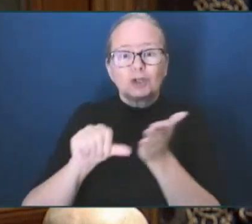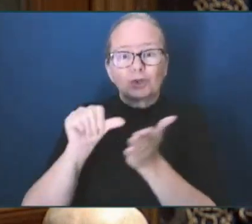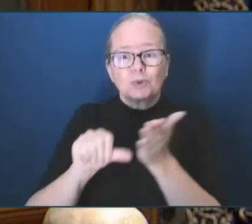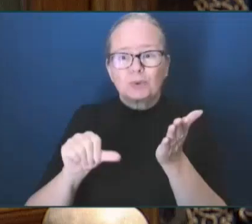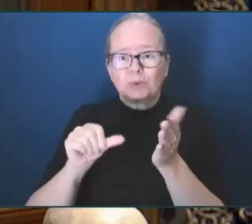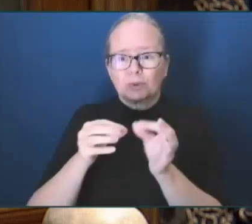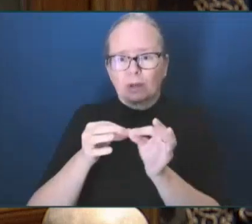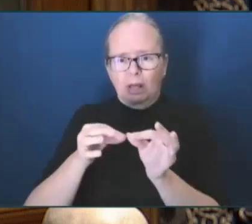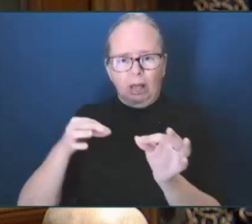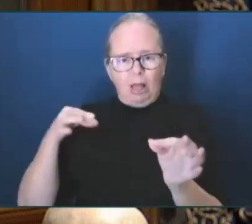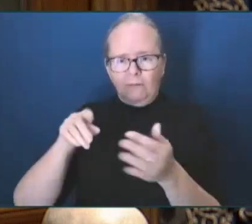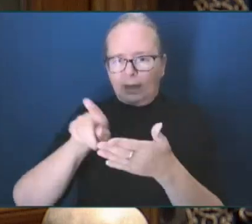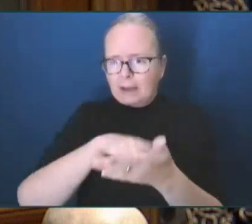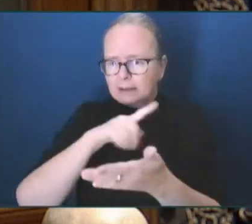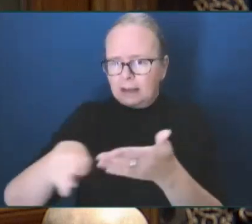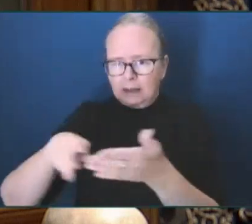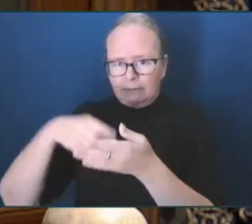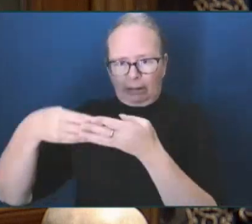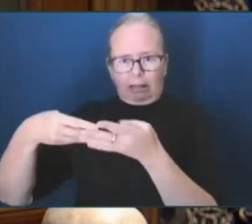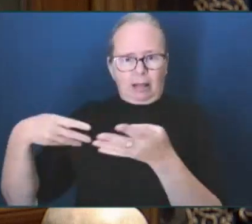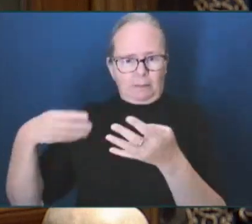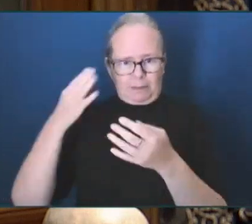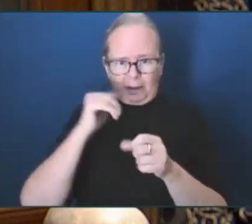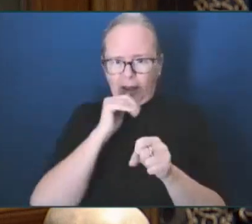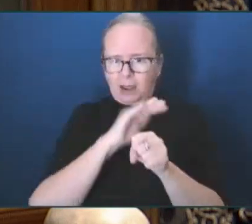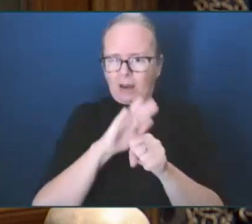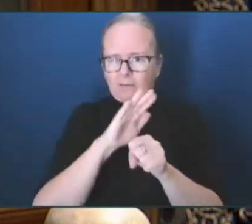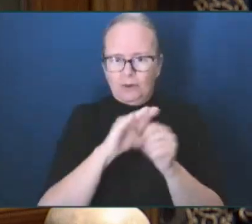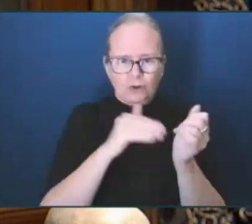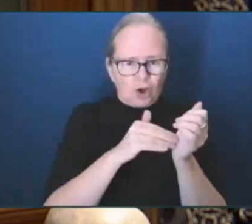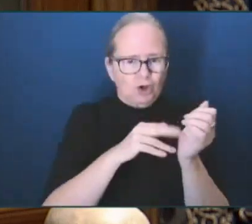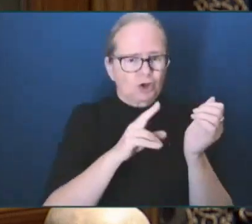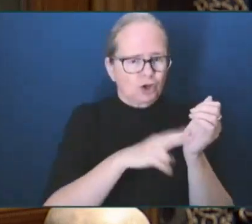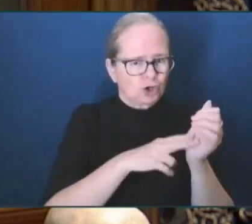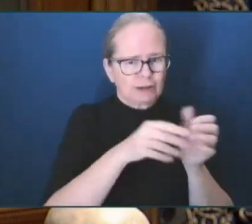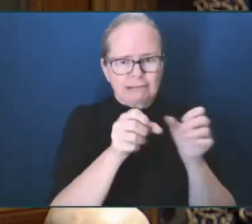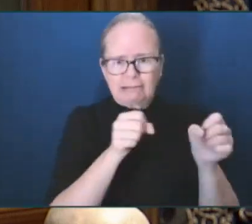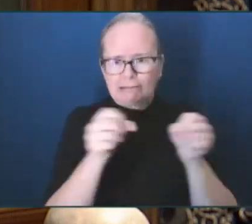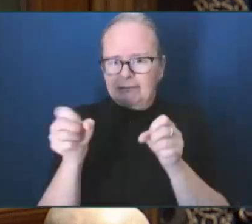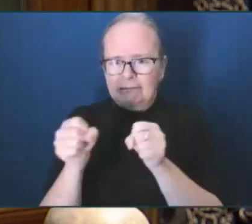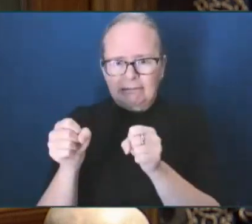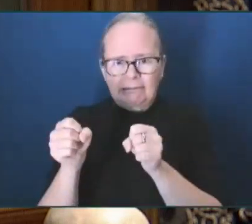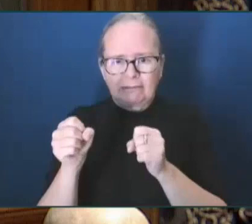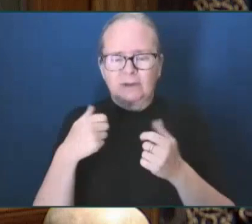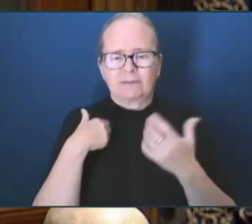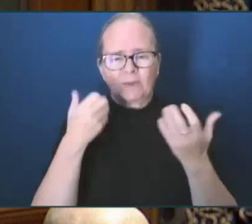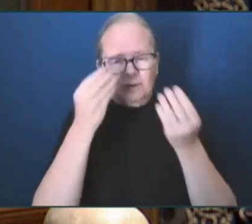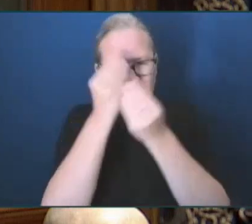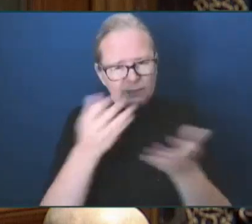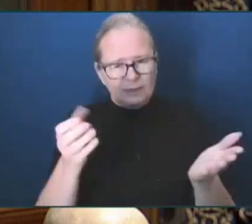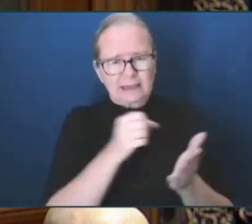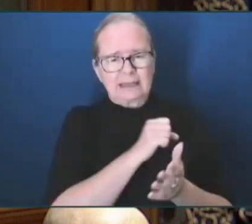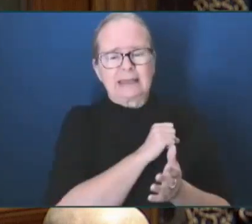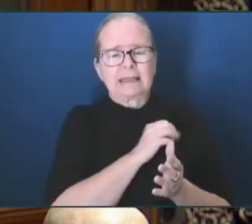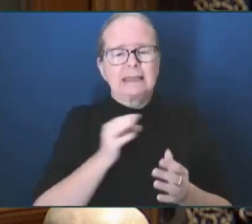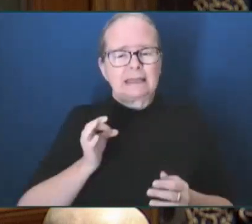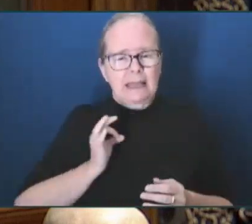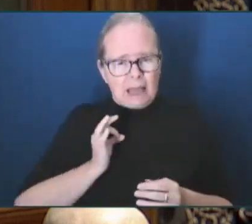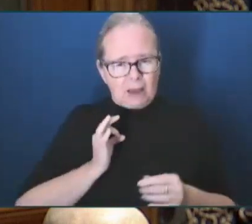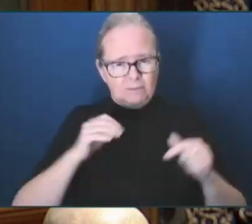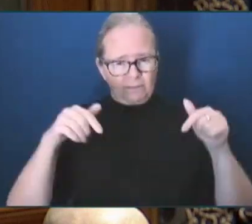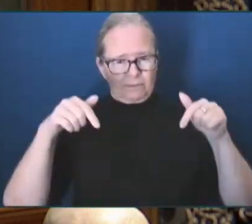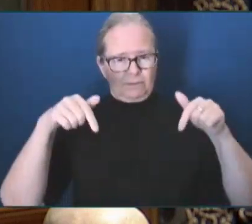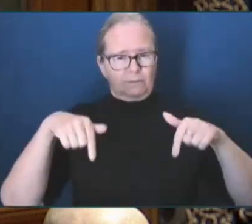staff yesterday is asking healthcare workers to, quote, show up in a different way, lean in where